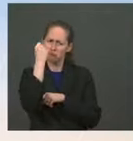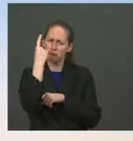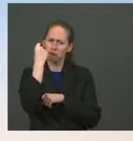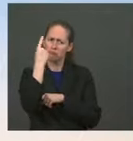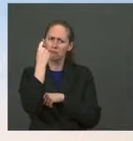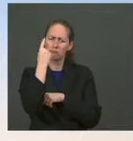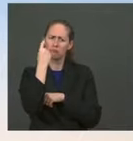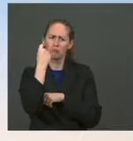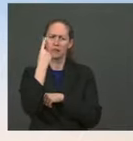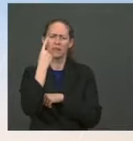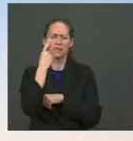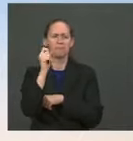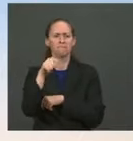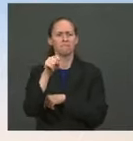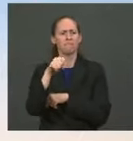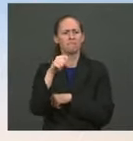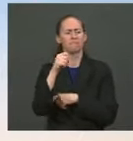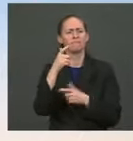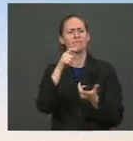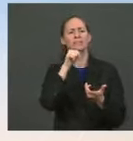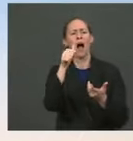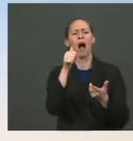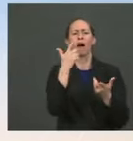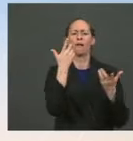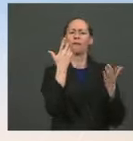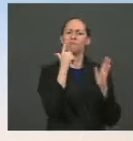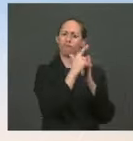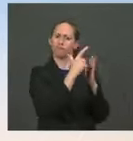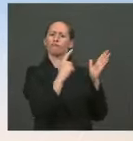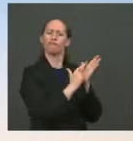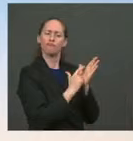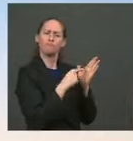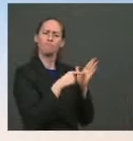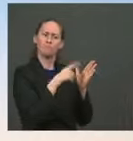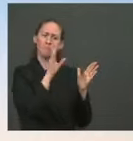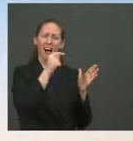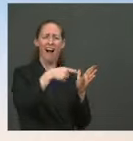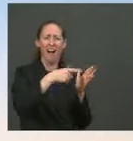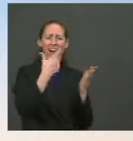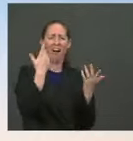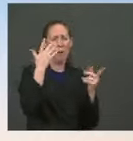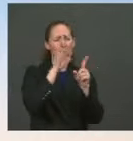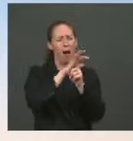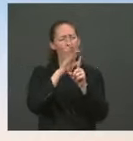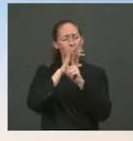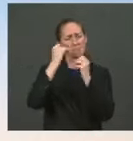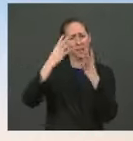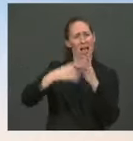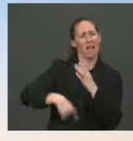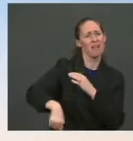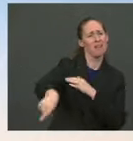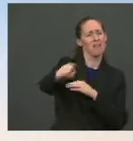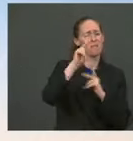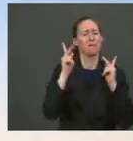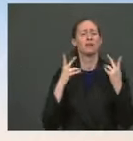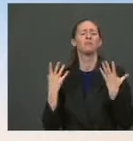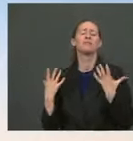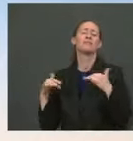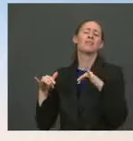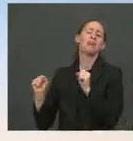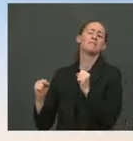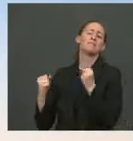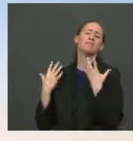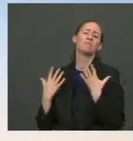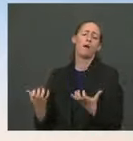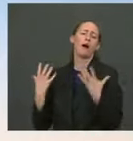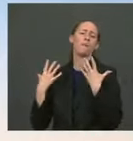piece of legislation, but they're also very popular. We know, right, that the American public wants infrastructure. It is very